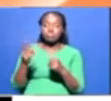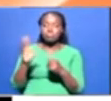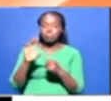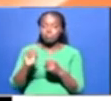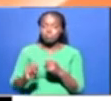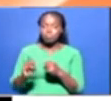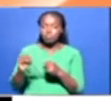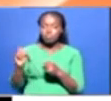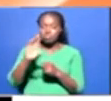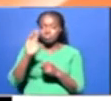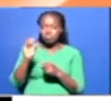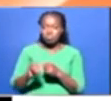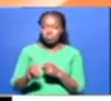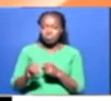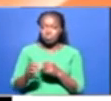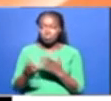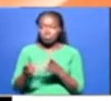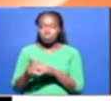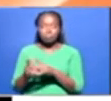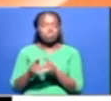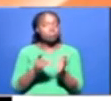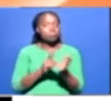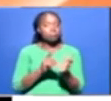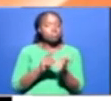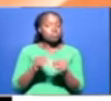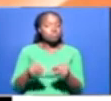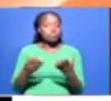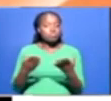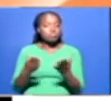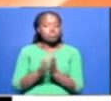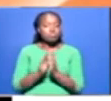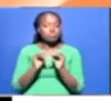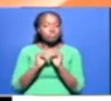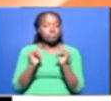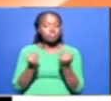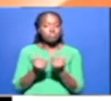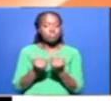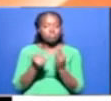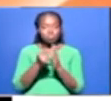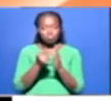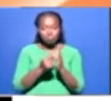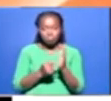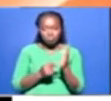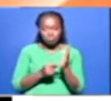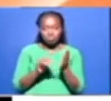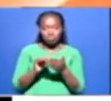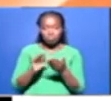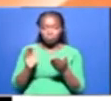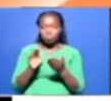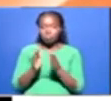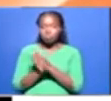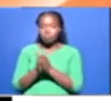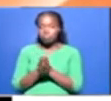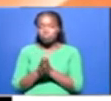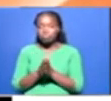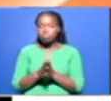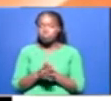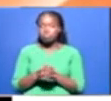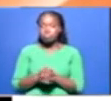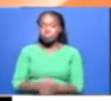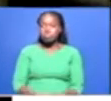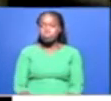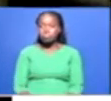month-on-month in April, according to data released by the institute. Here are the details of this and other stories making headlines globally.